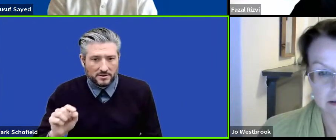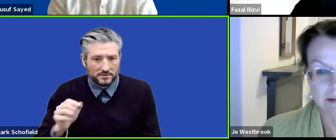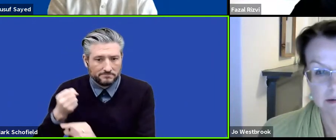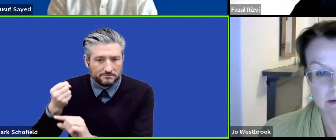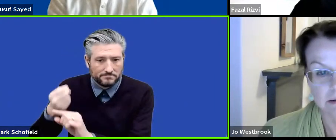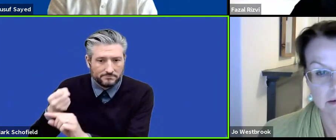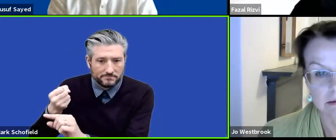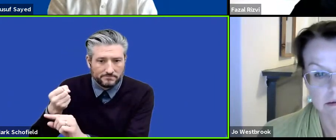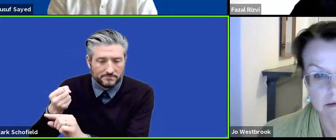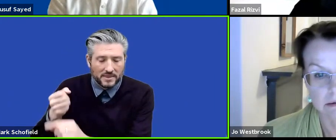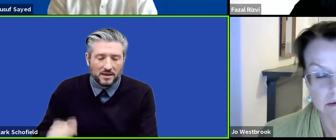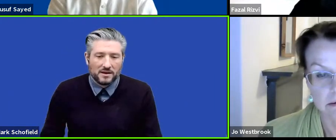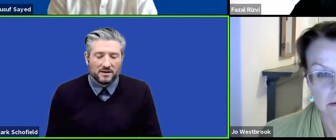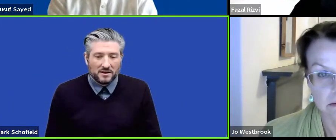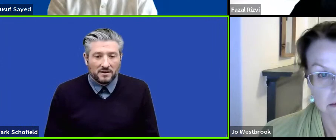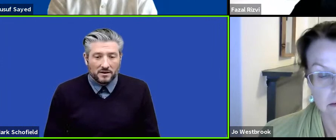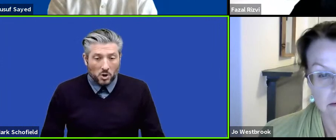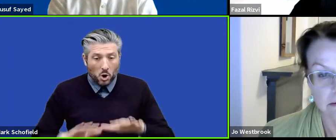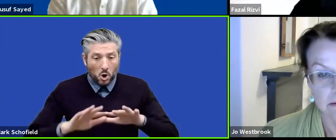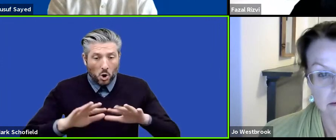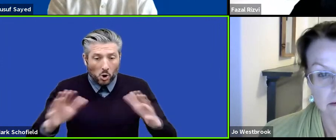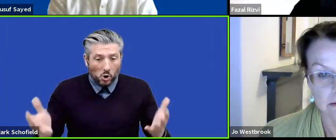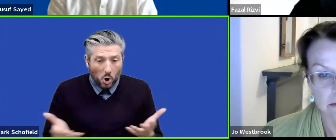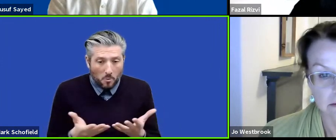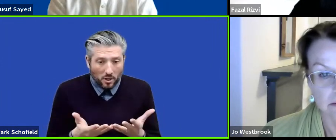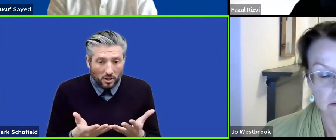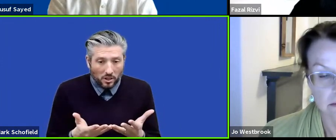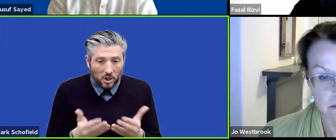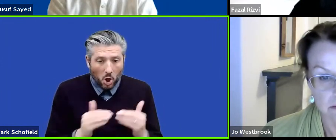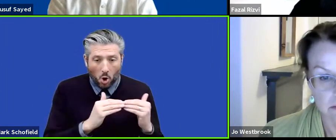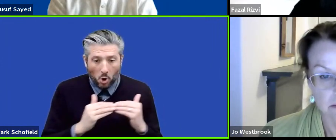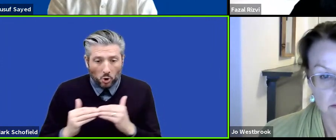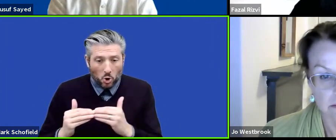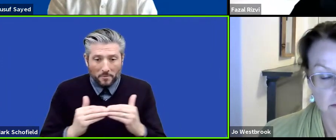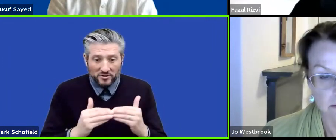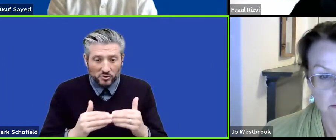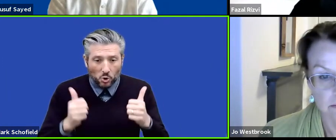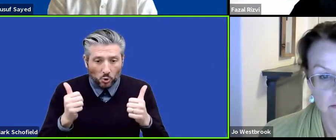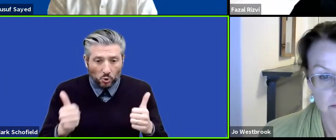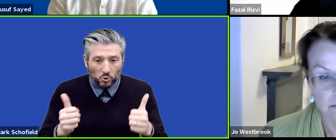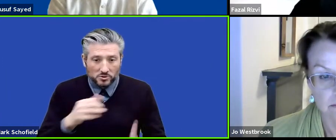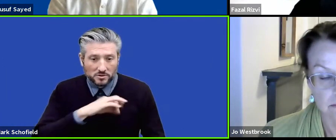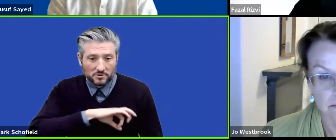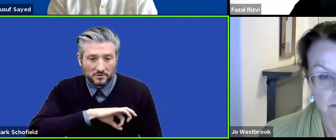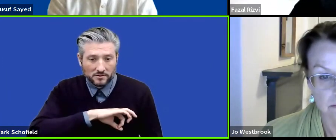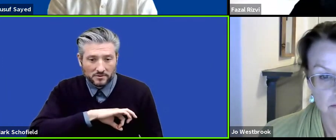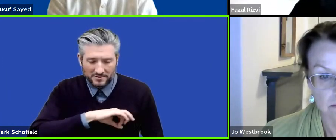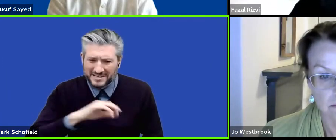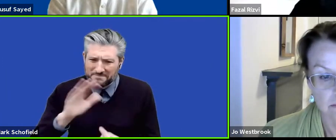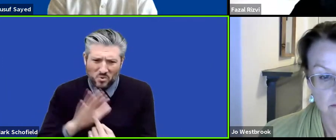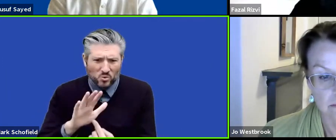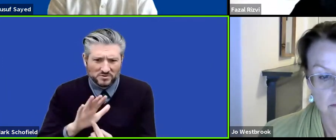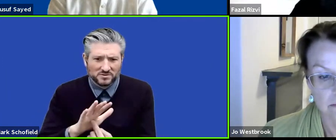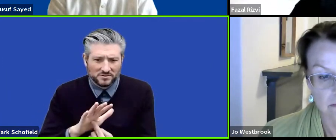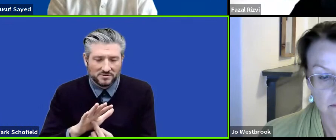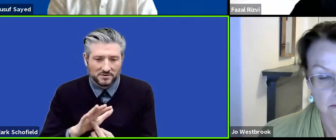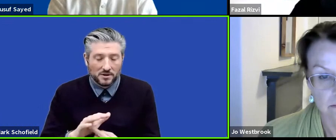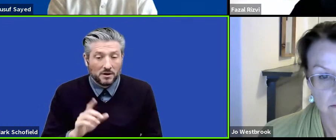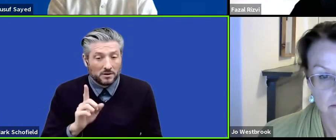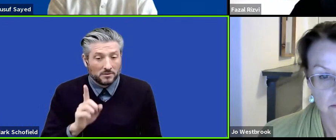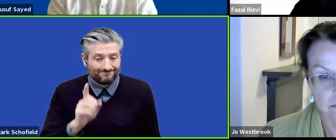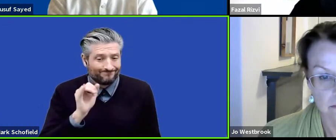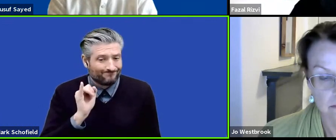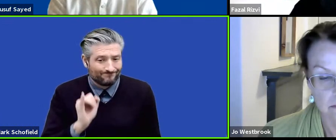global common good is, of course, an important aspect of this debate, but already it